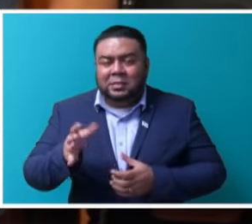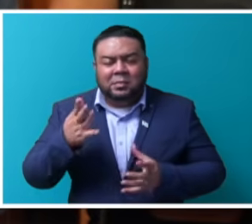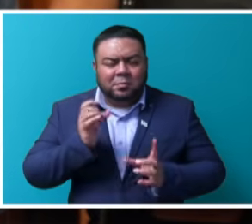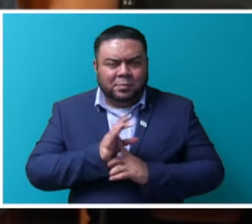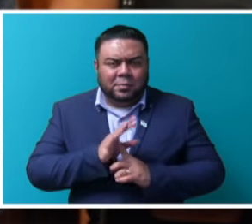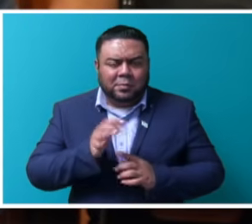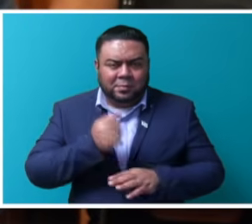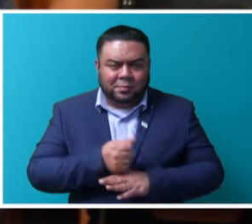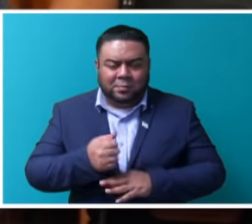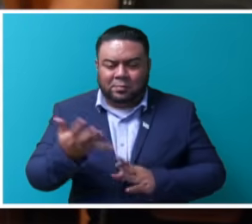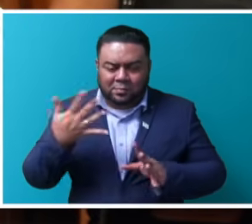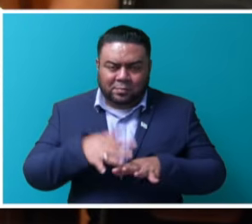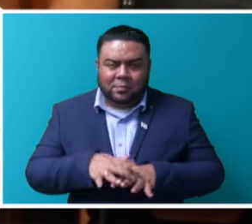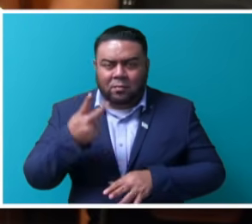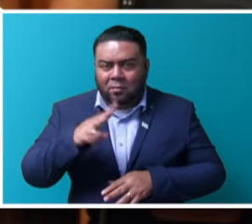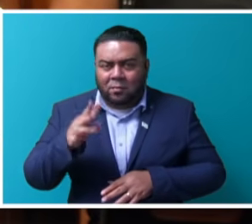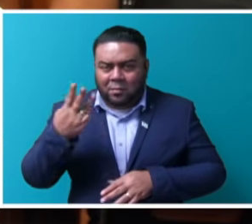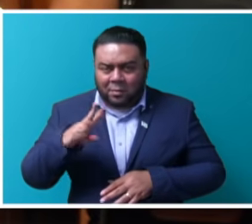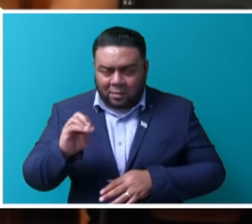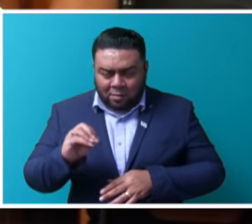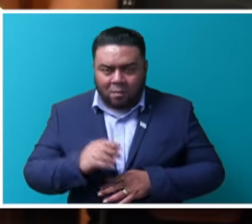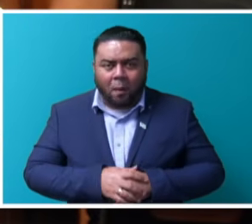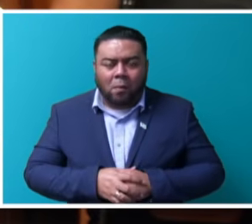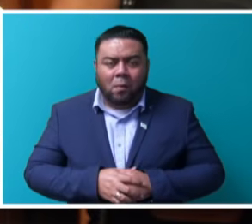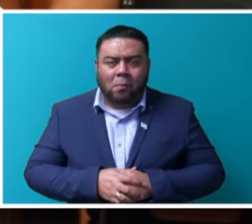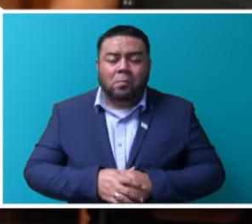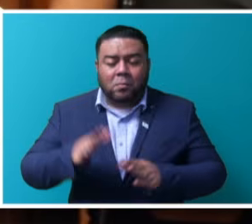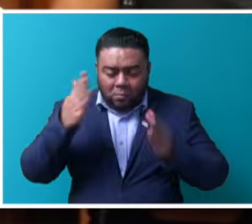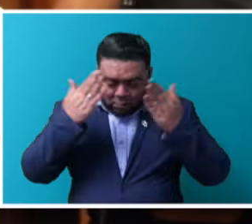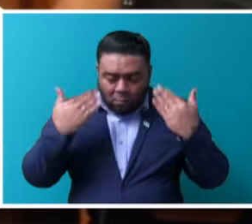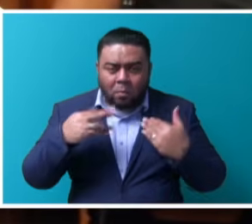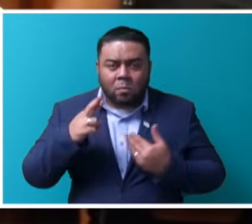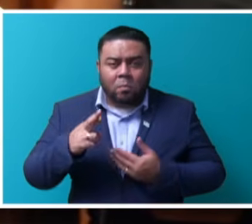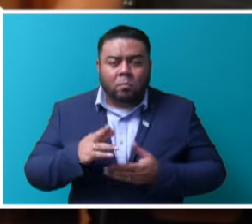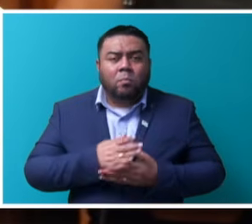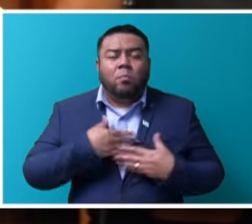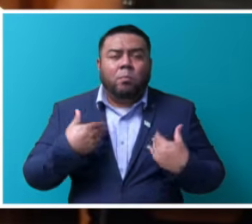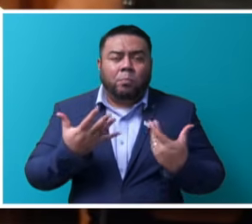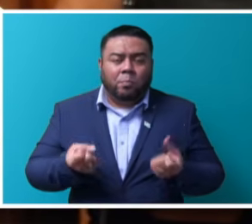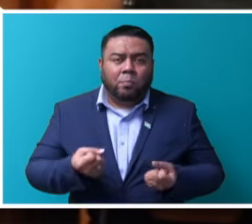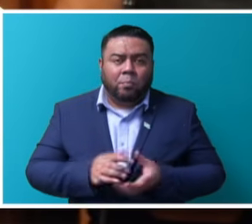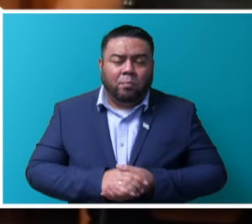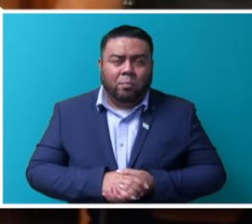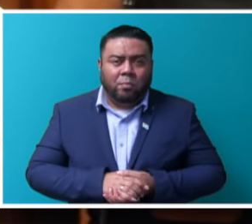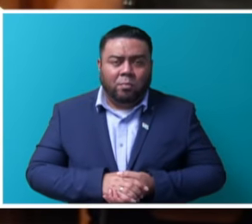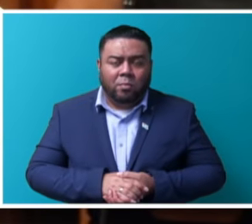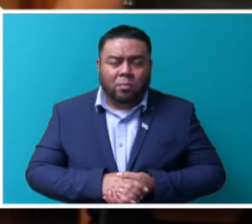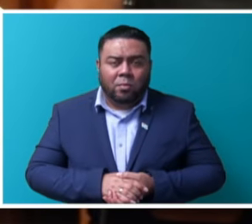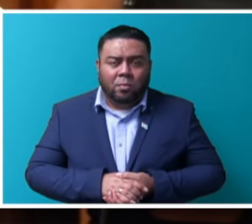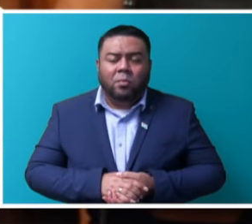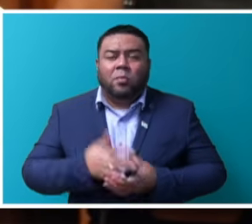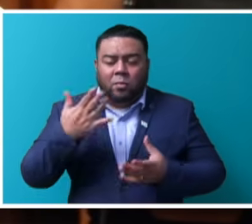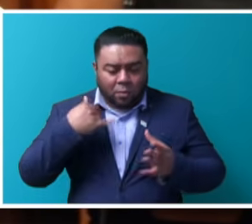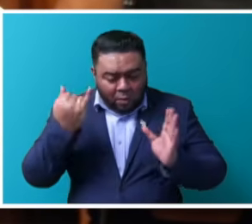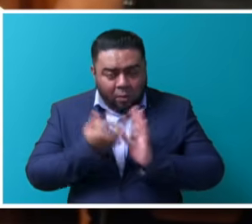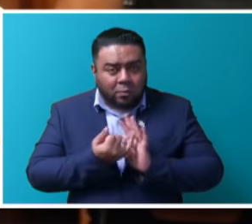services online by 2030. Mr. Speaker, we are pleased to highlight that Fiji's National Digital ID project is